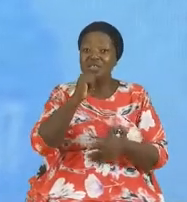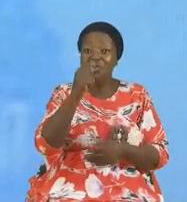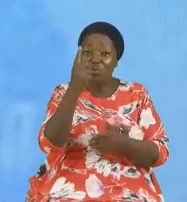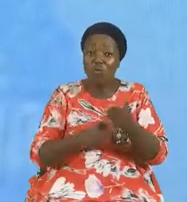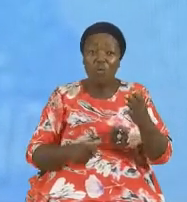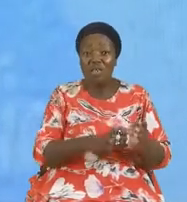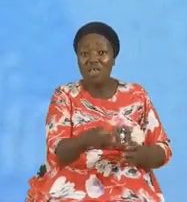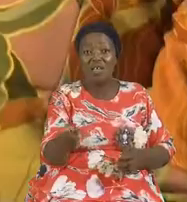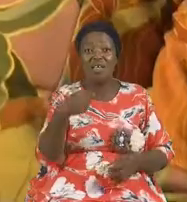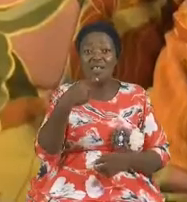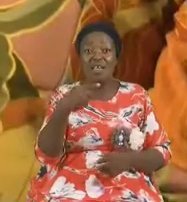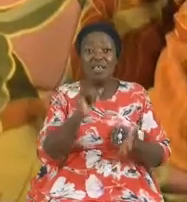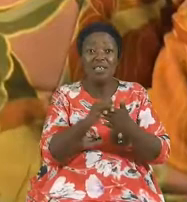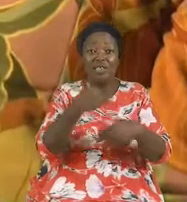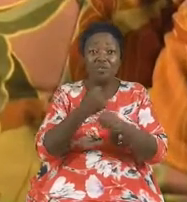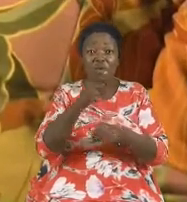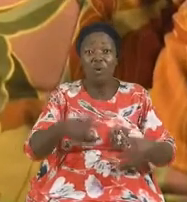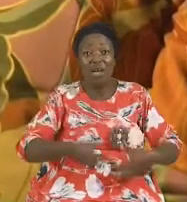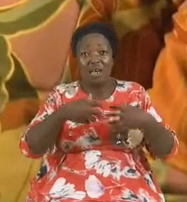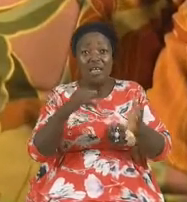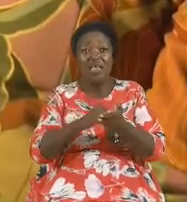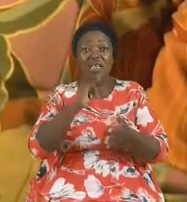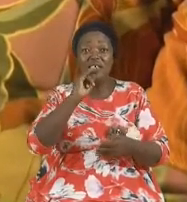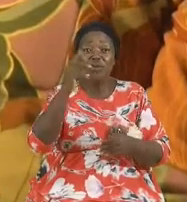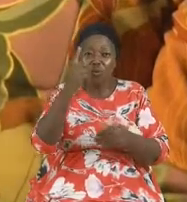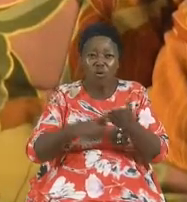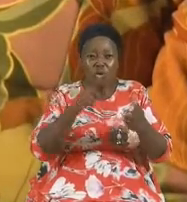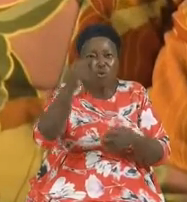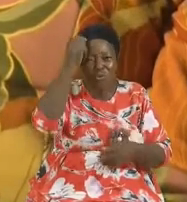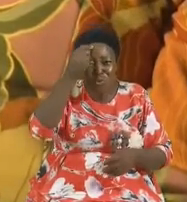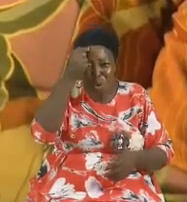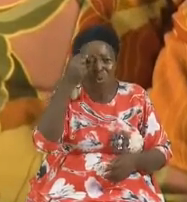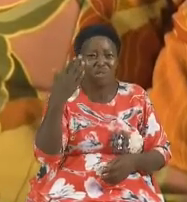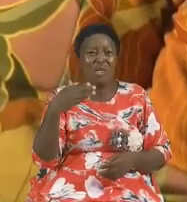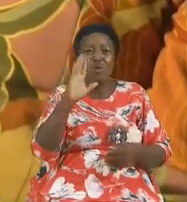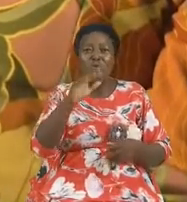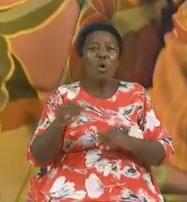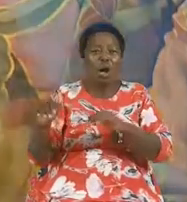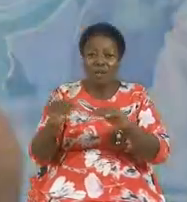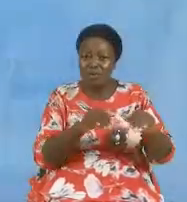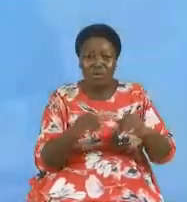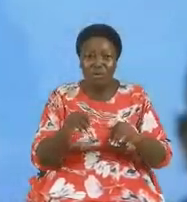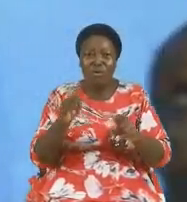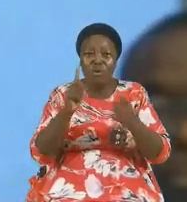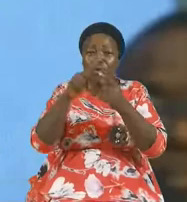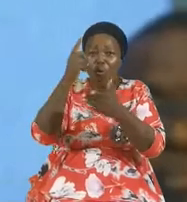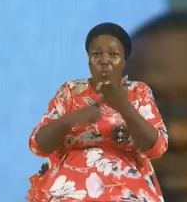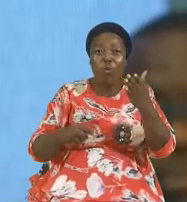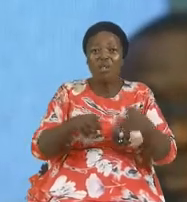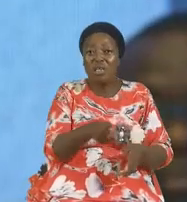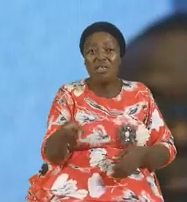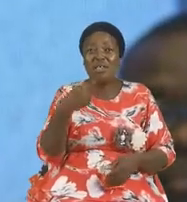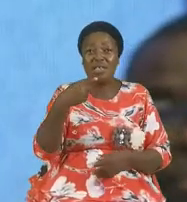you angry. It is not what they said that made you angry. It is what you